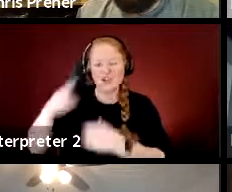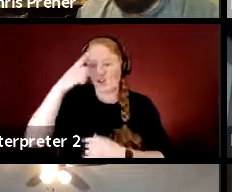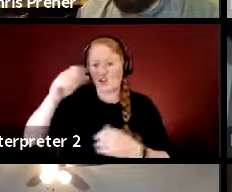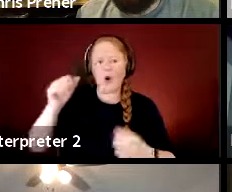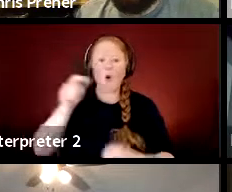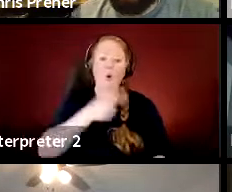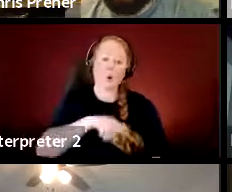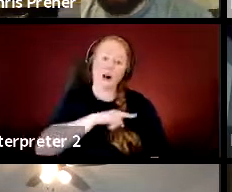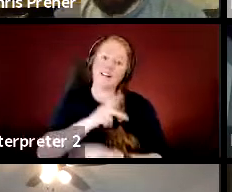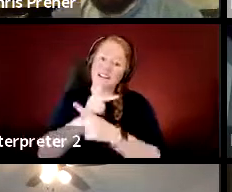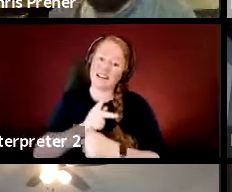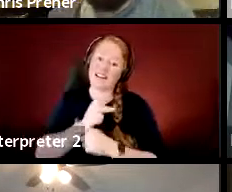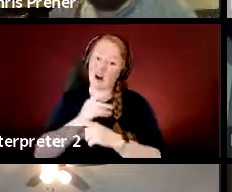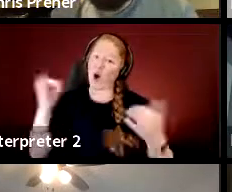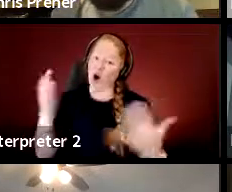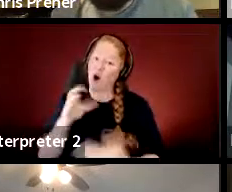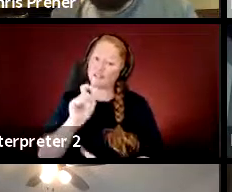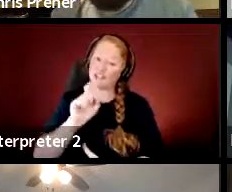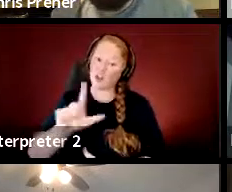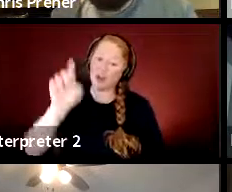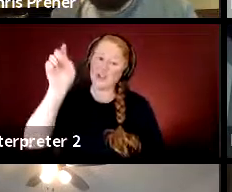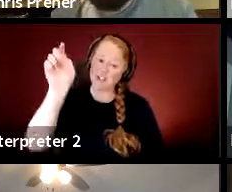members deserve. Thank you.